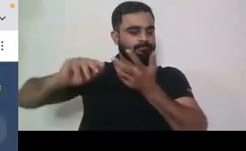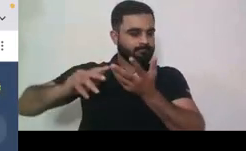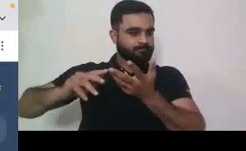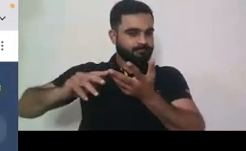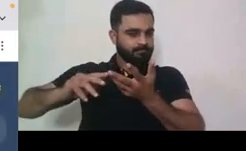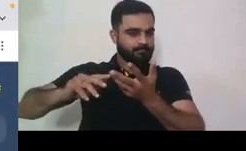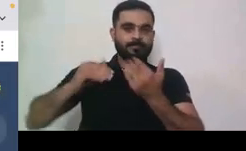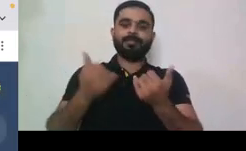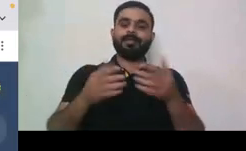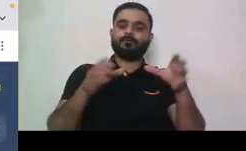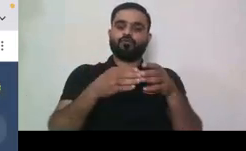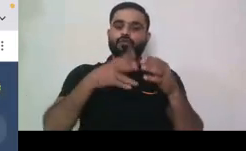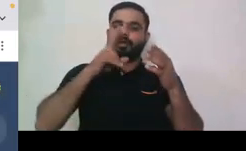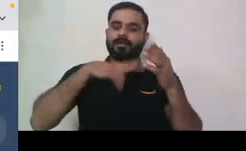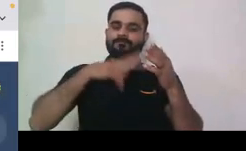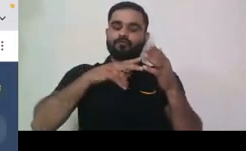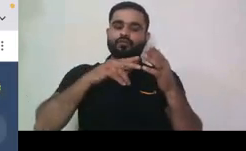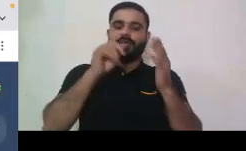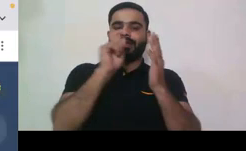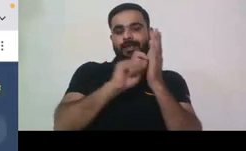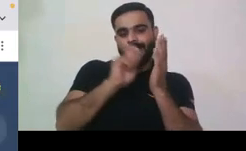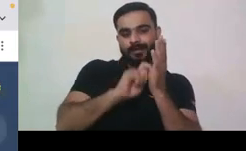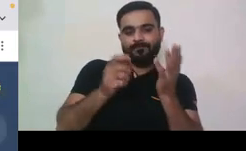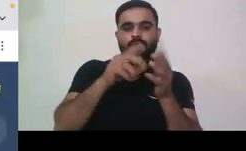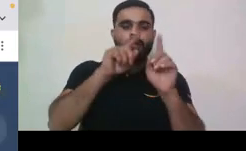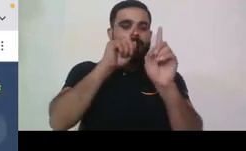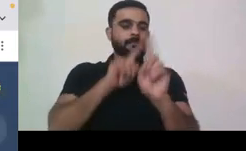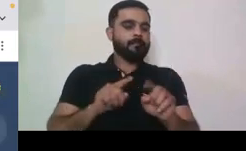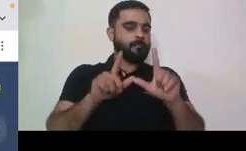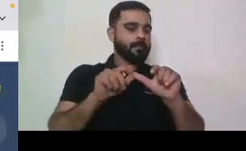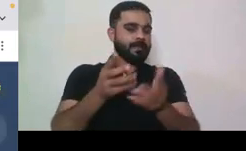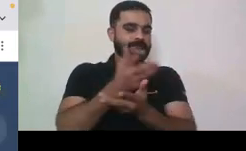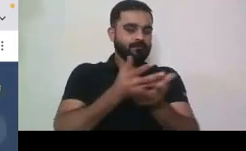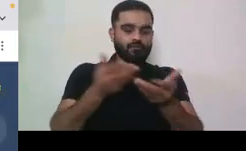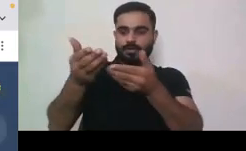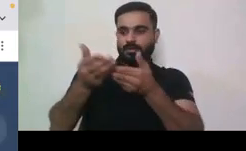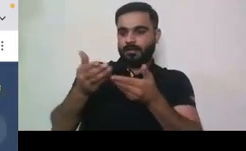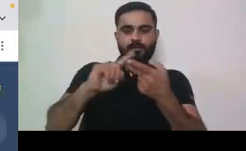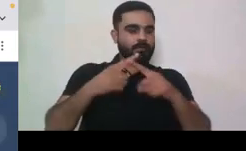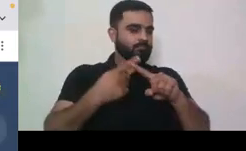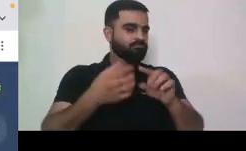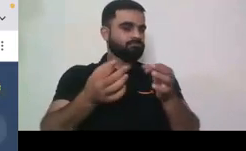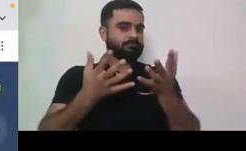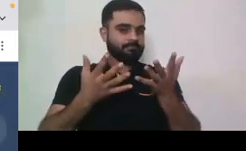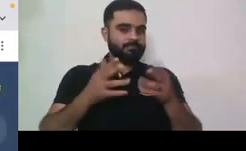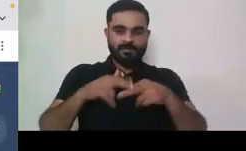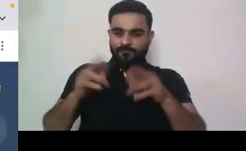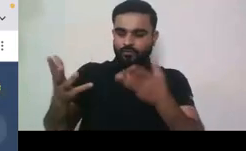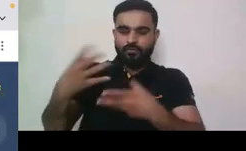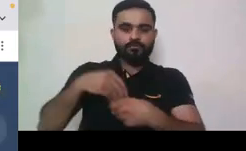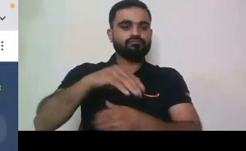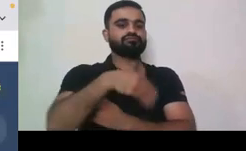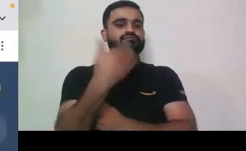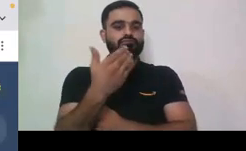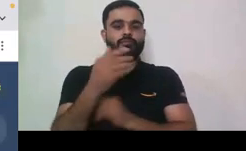In our group, we can read some articles and discuss some meeting points. We can invite some expert as well. And finally, we can conduct